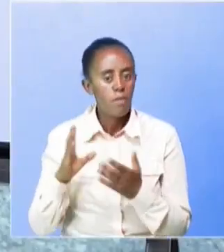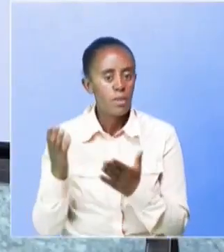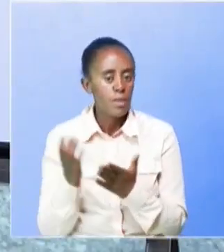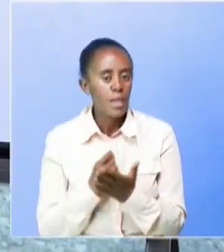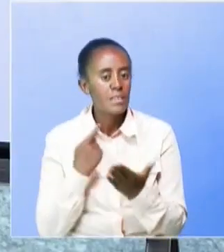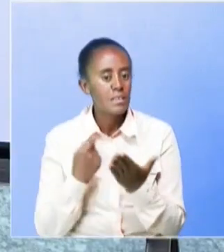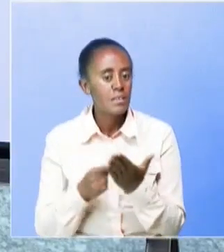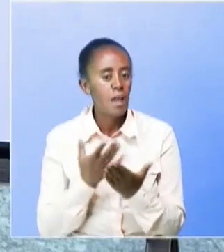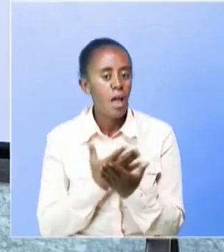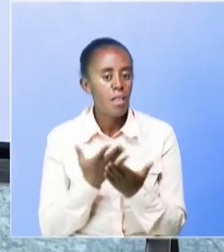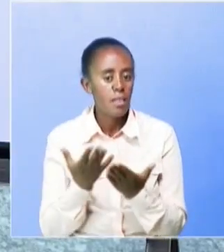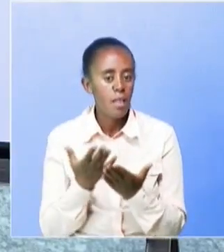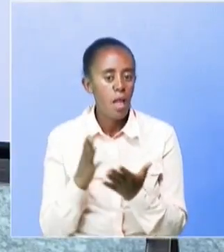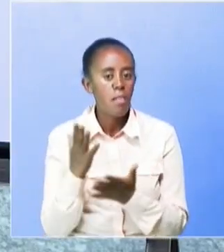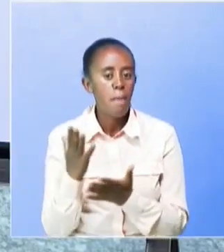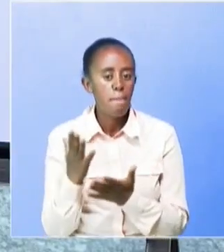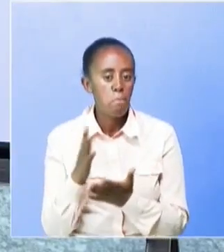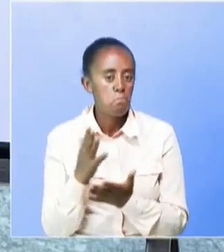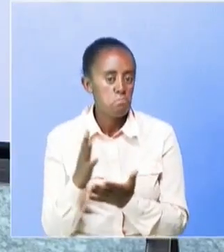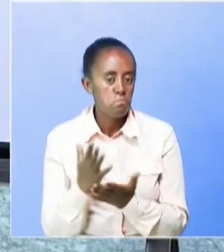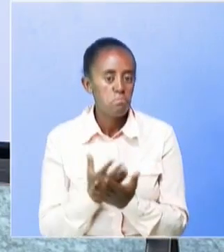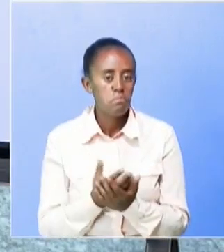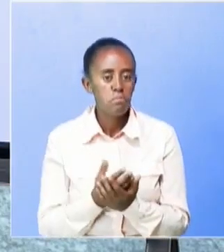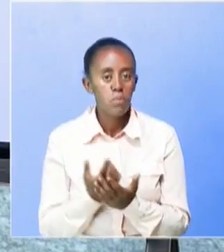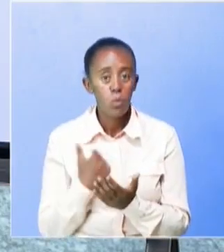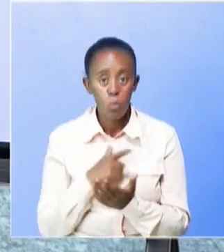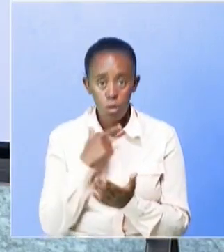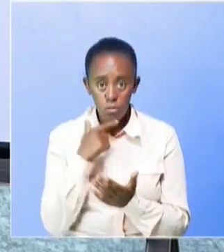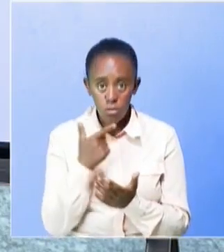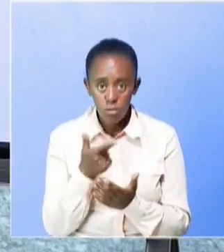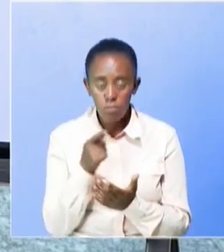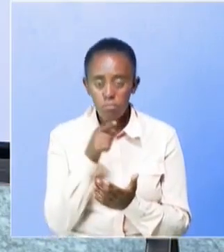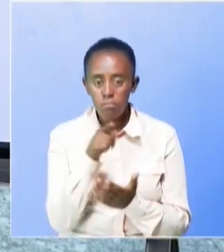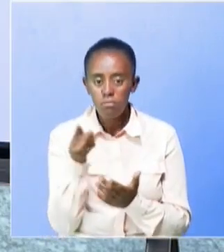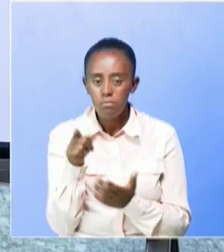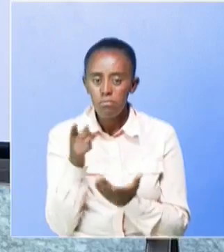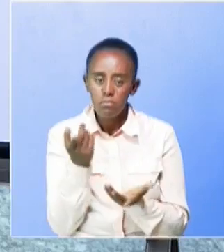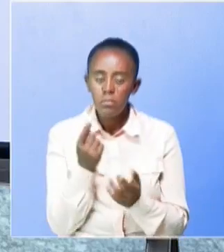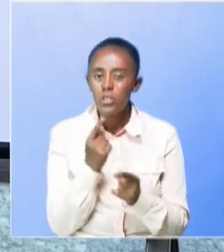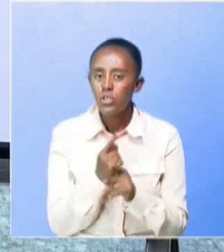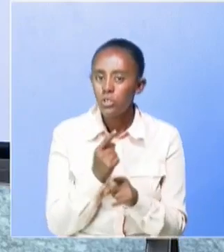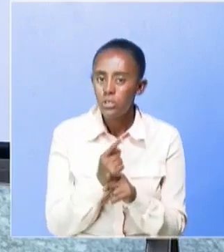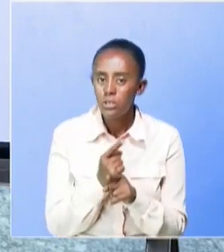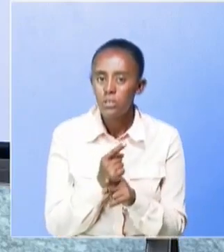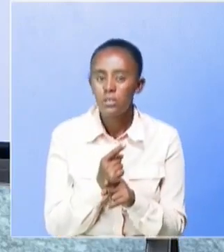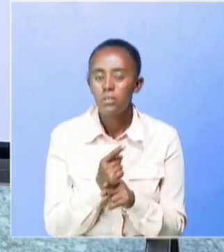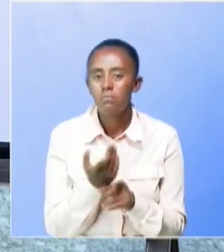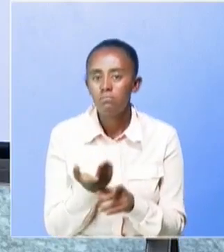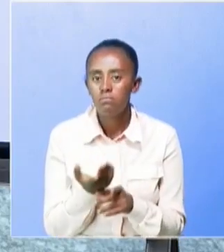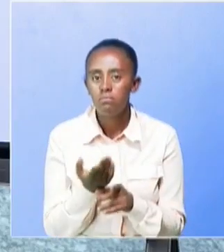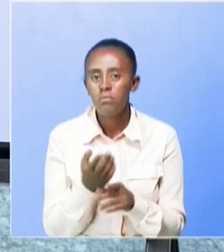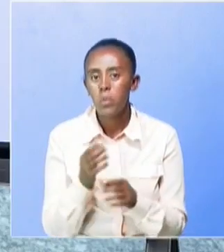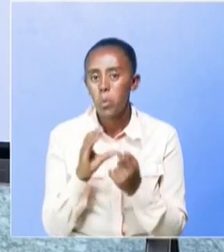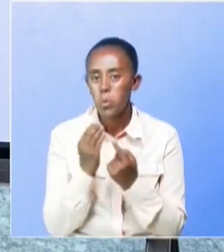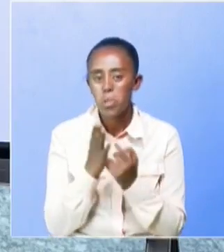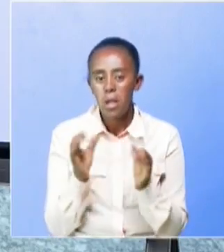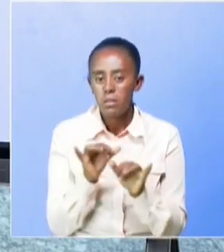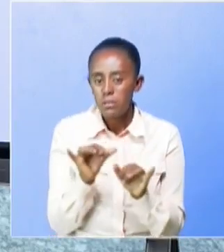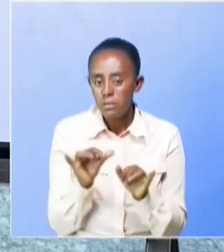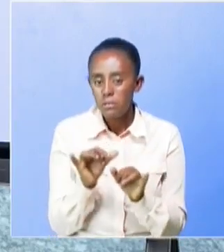So this is what we are saying. So just like conditional